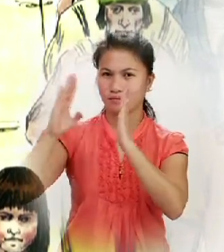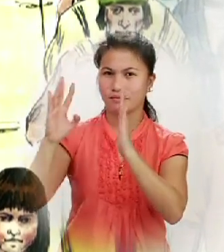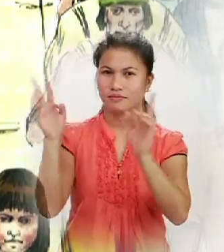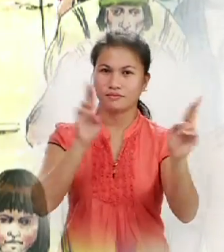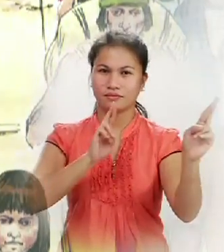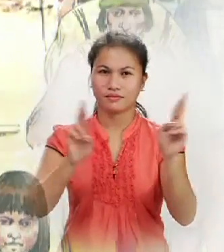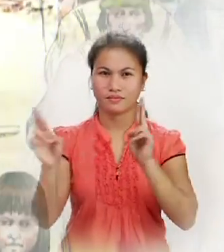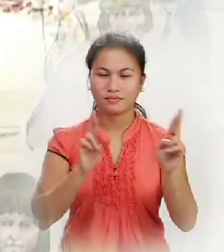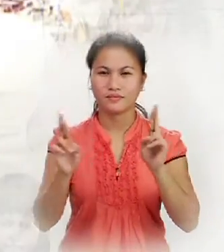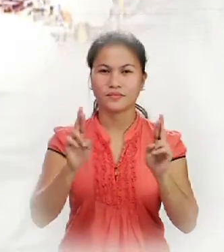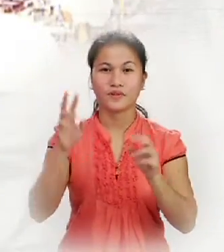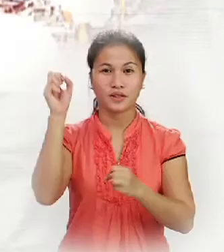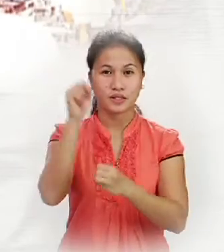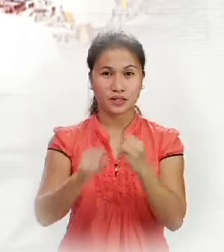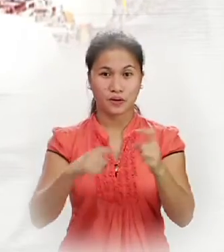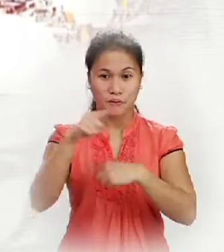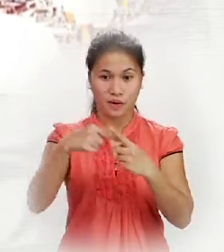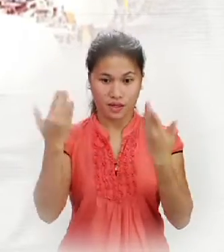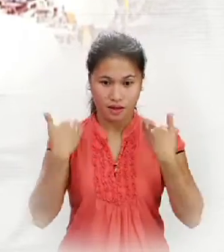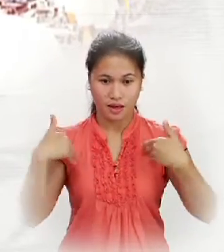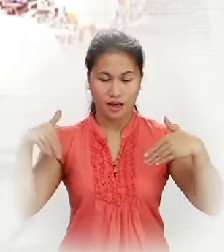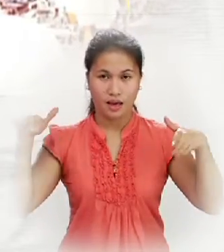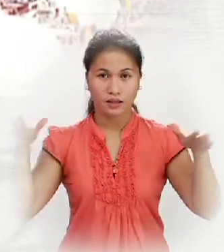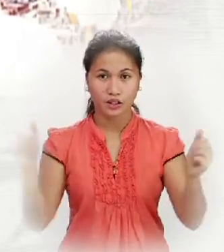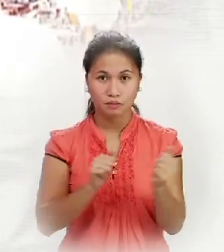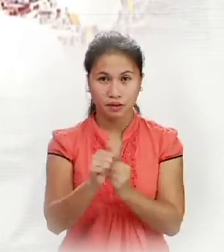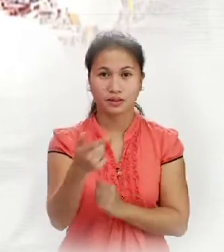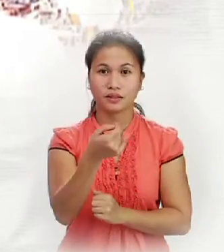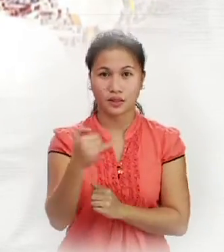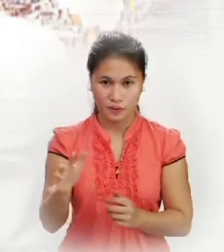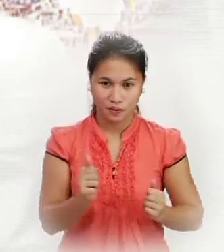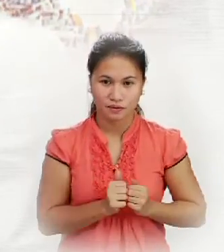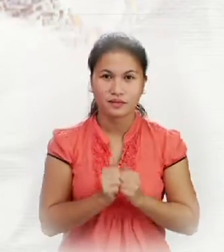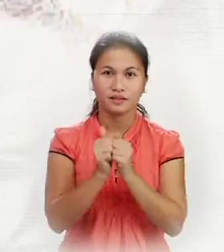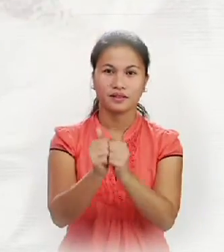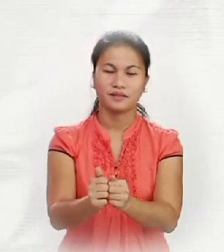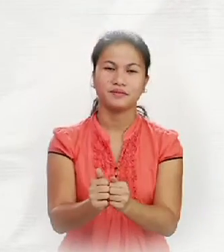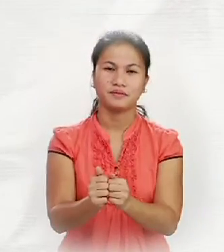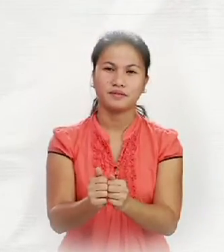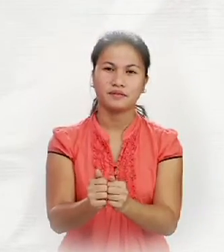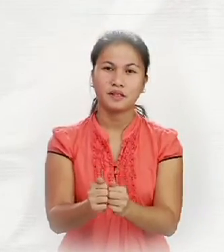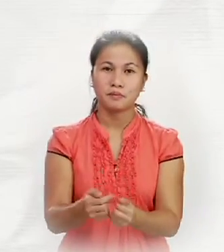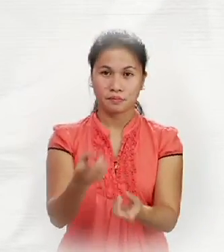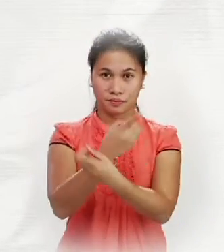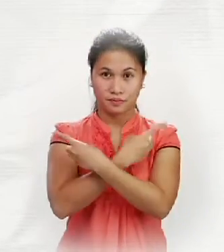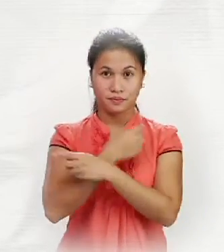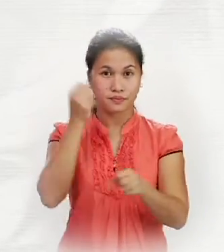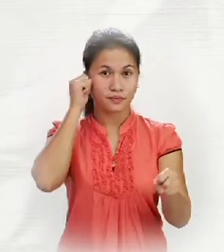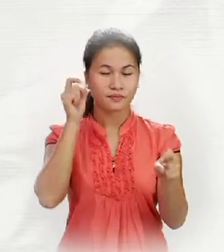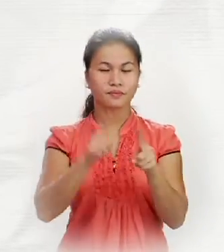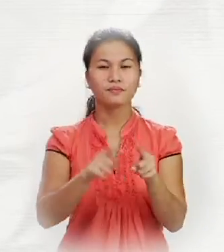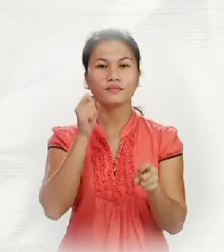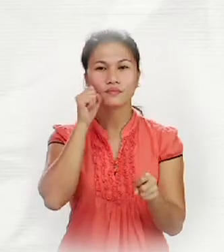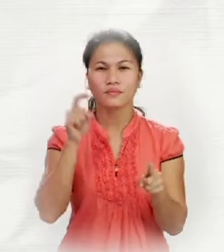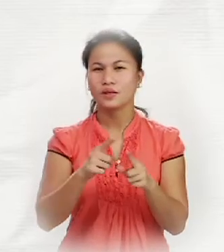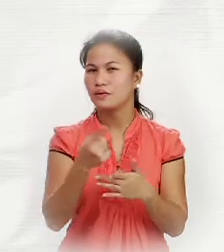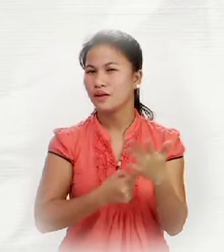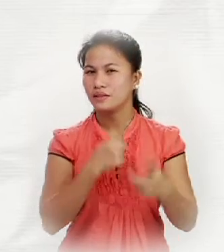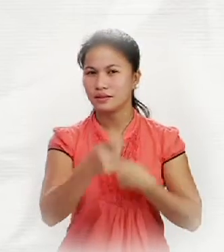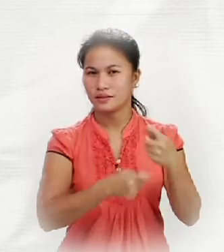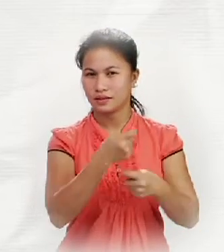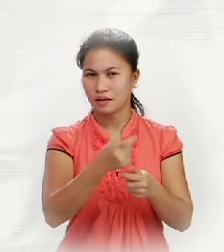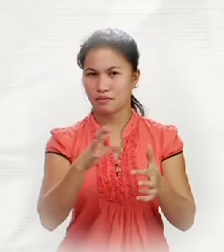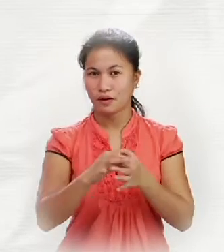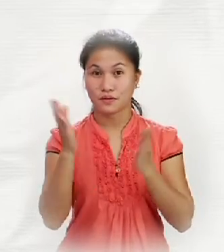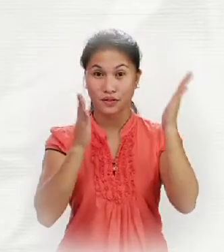ready so that when the angel passes, they will go. My dear brothers and sisters, what type of